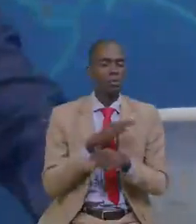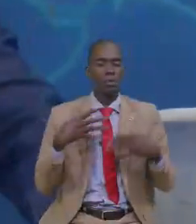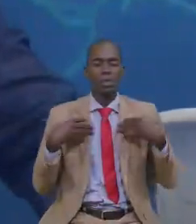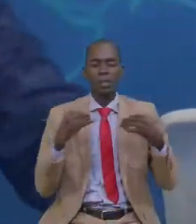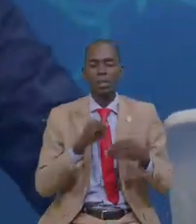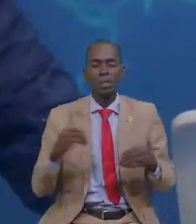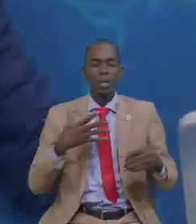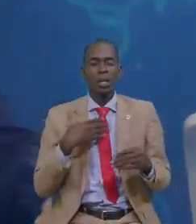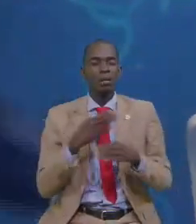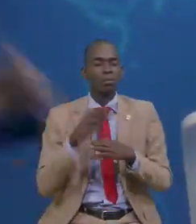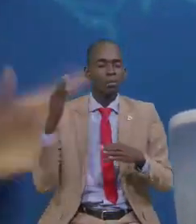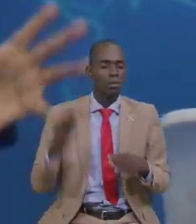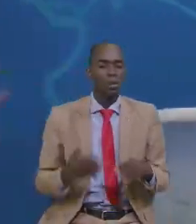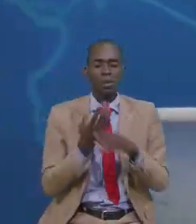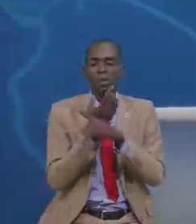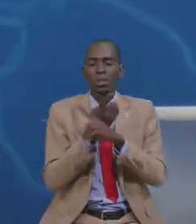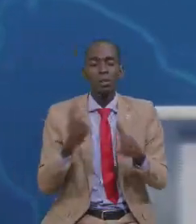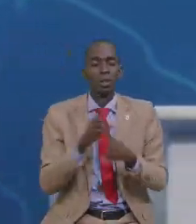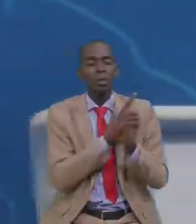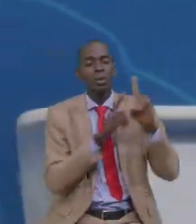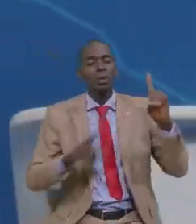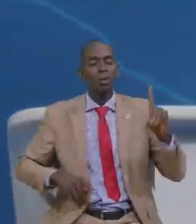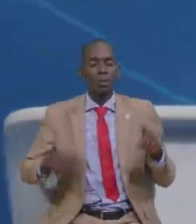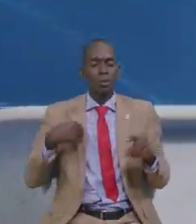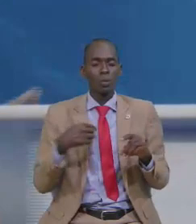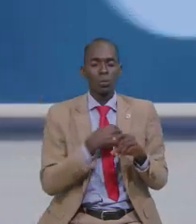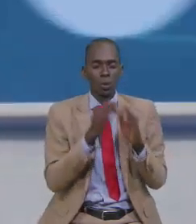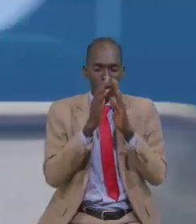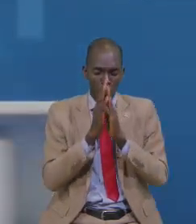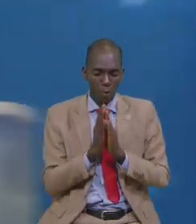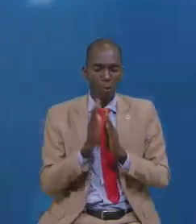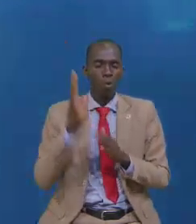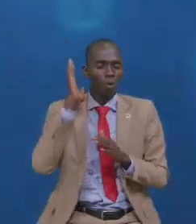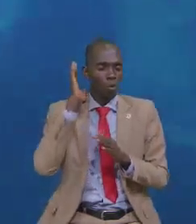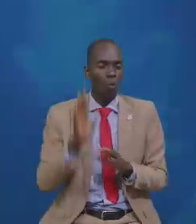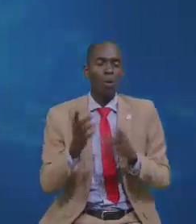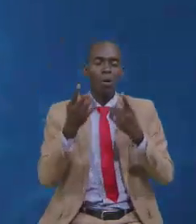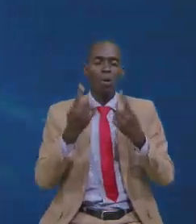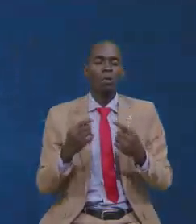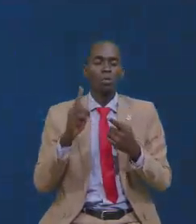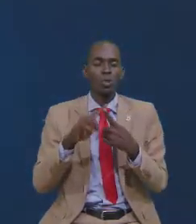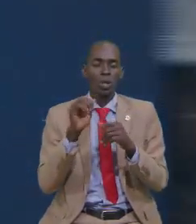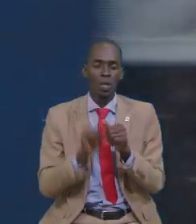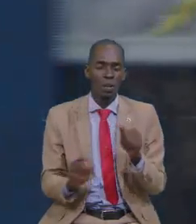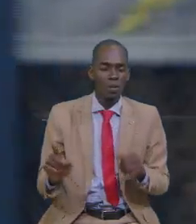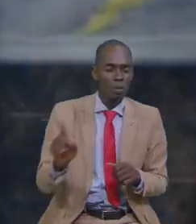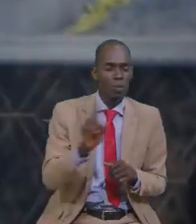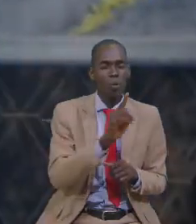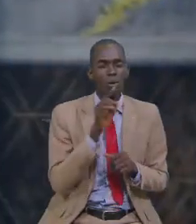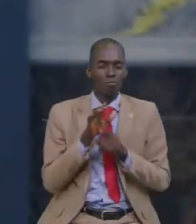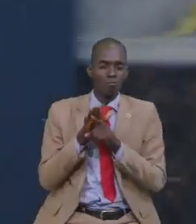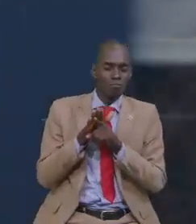total deliverance, Lord, we pray, will come to everyone oppressed,